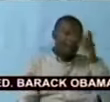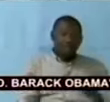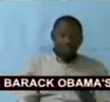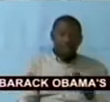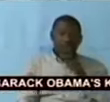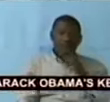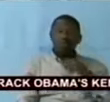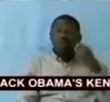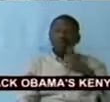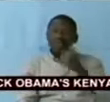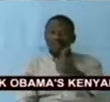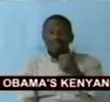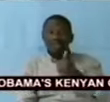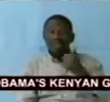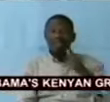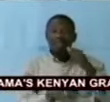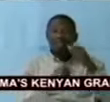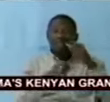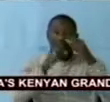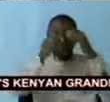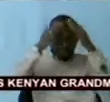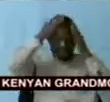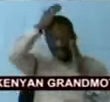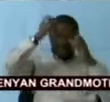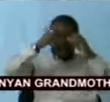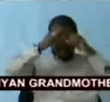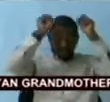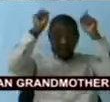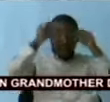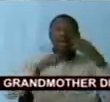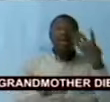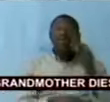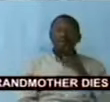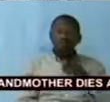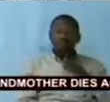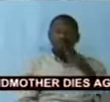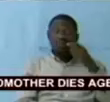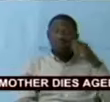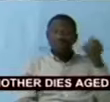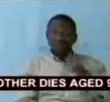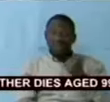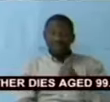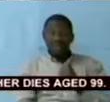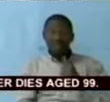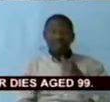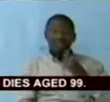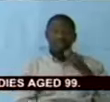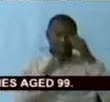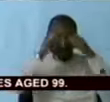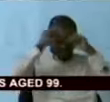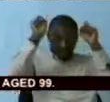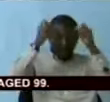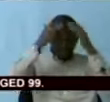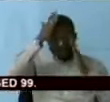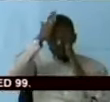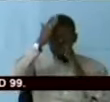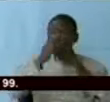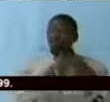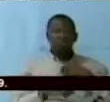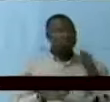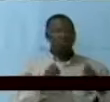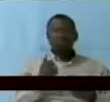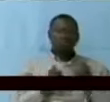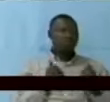ya fintindi wo wato le kalondi ko mo womonding yewo kuolu lanya doya, you become the victim